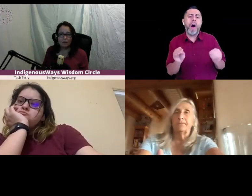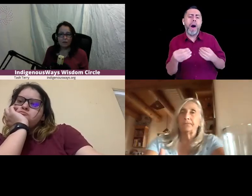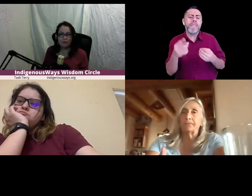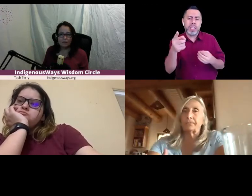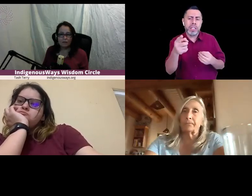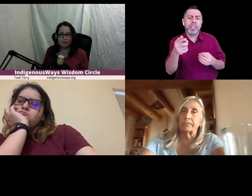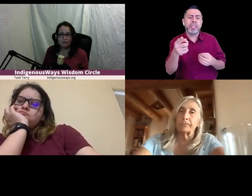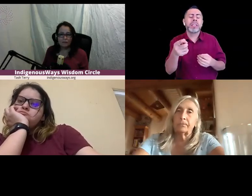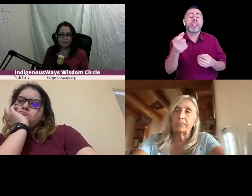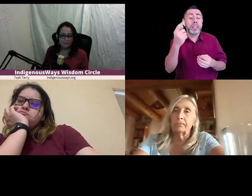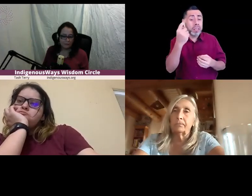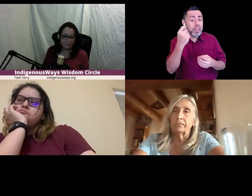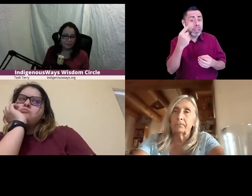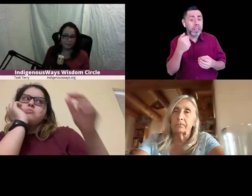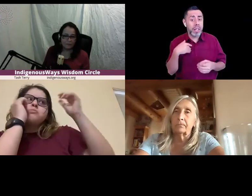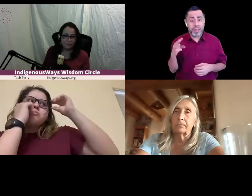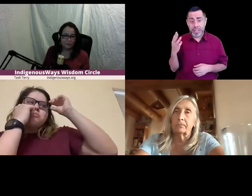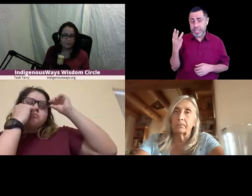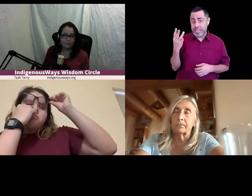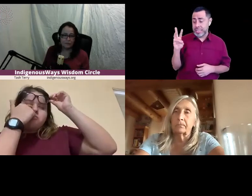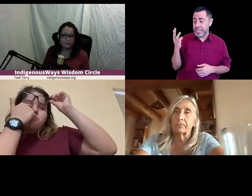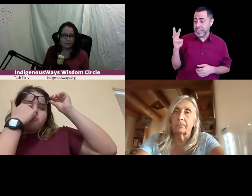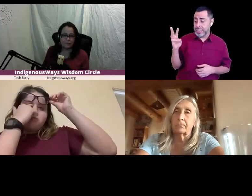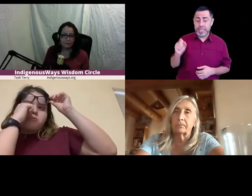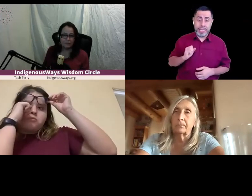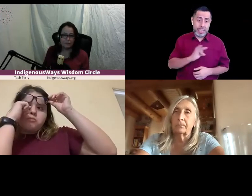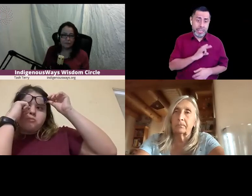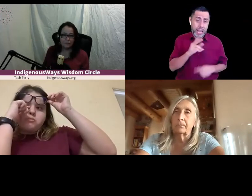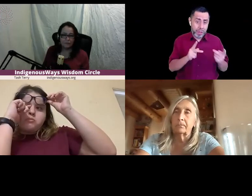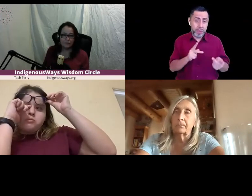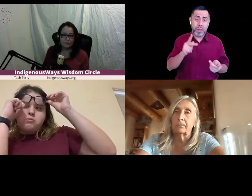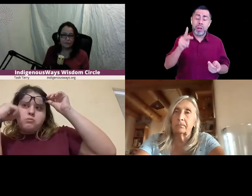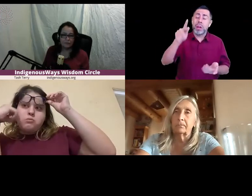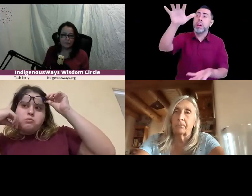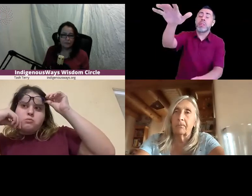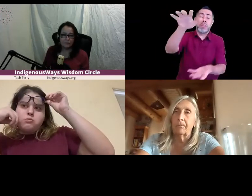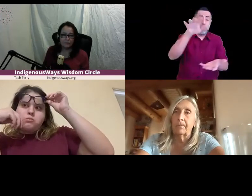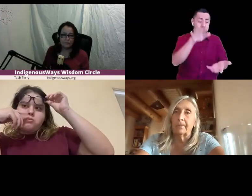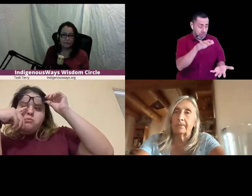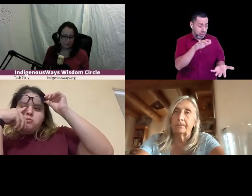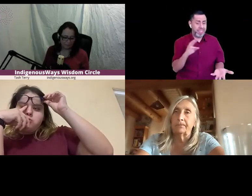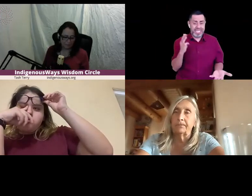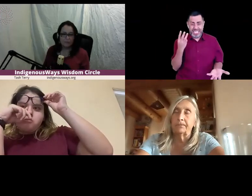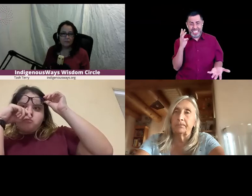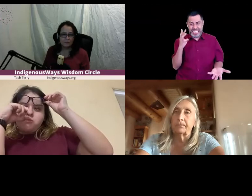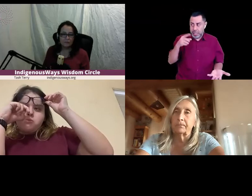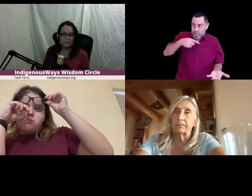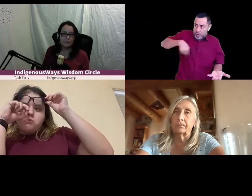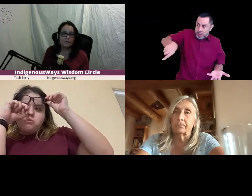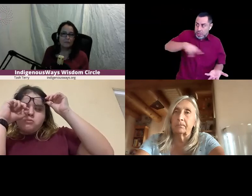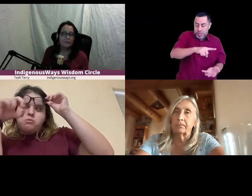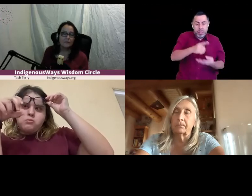split up between 16 staff. So sometimes it's two boxes of gloves, sometimes it's